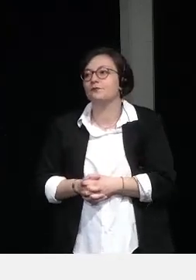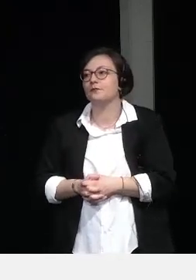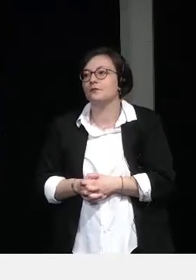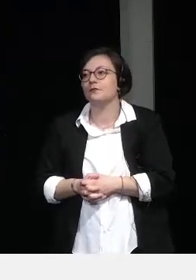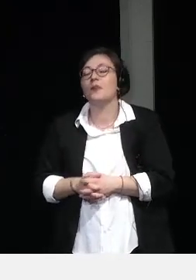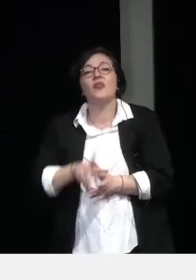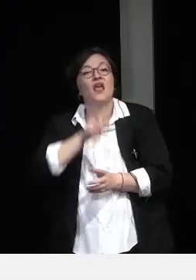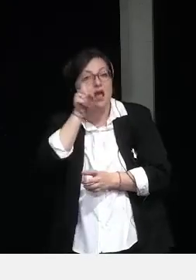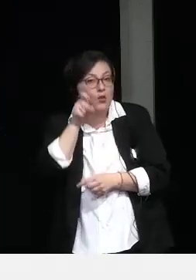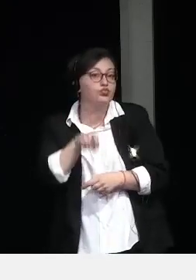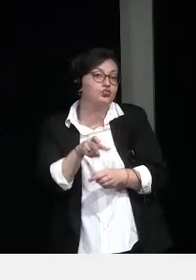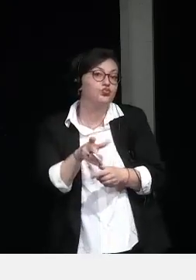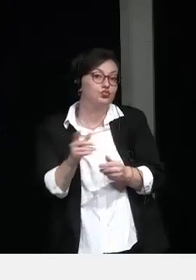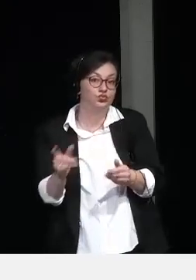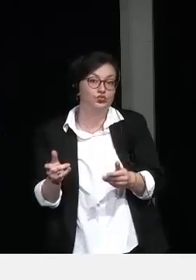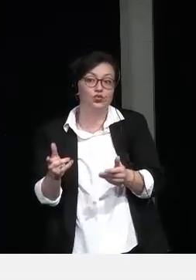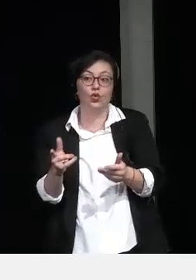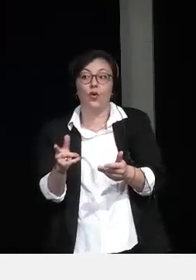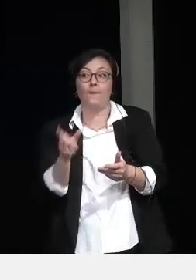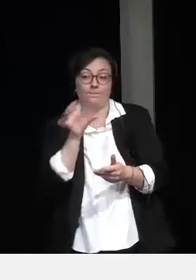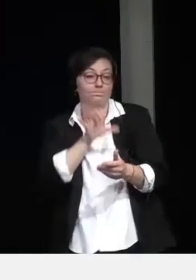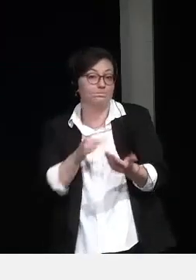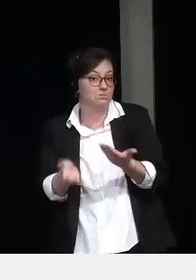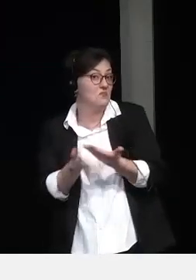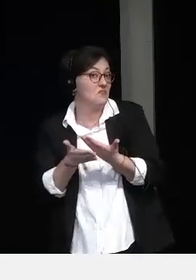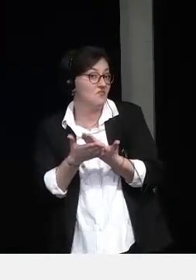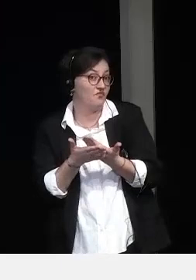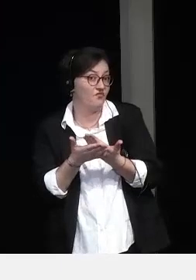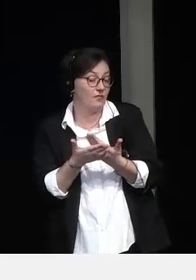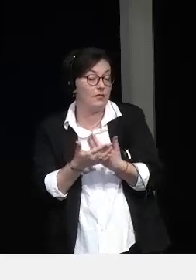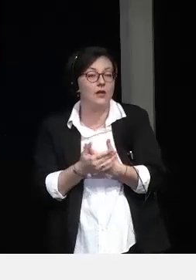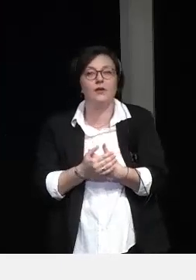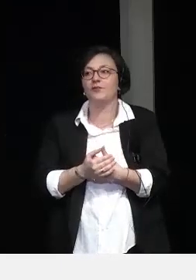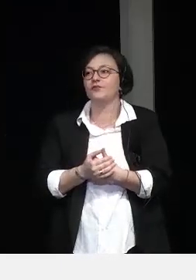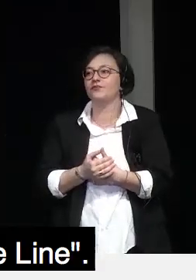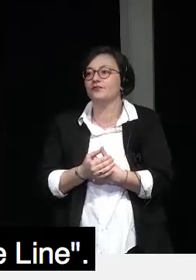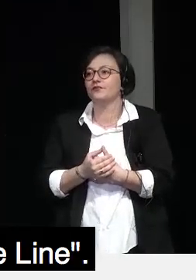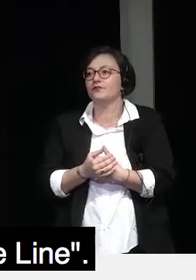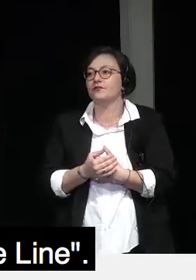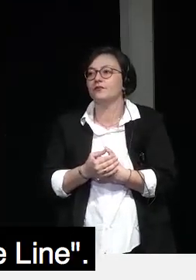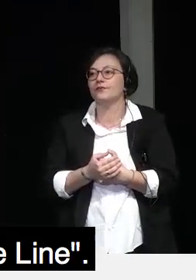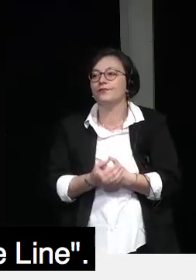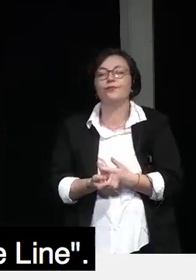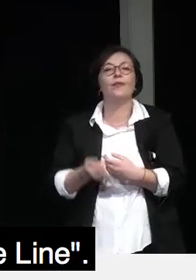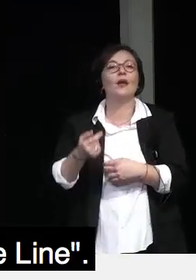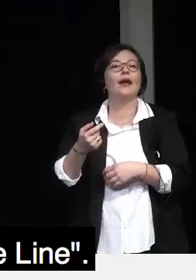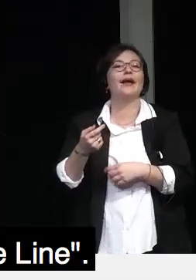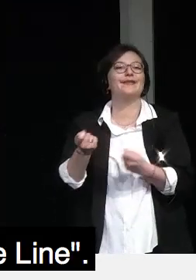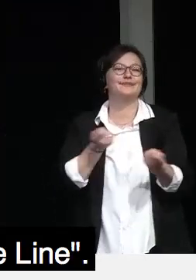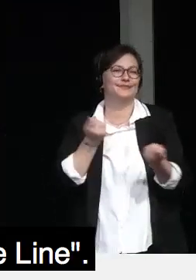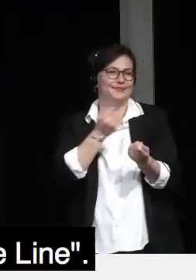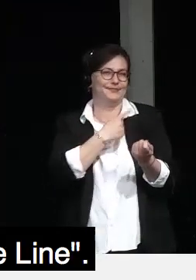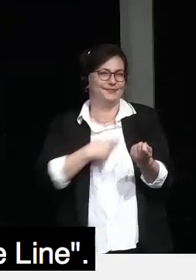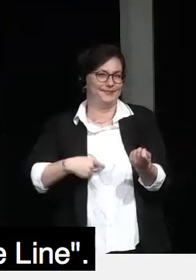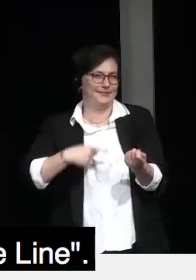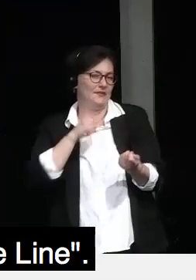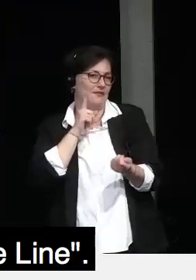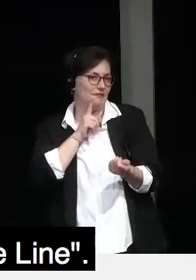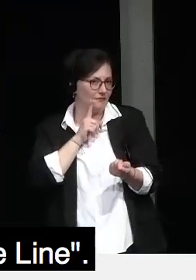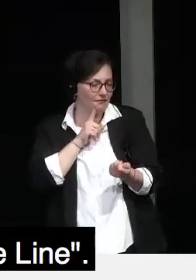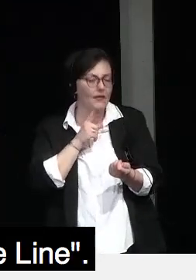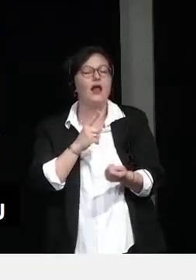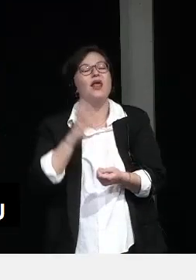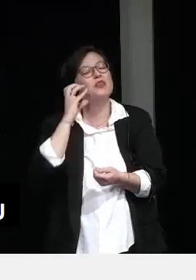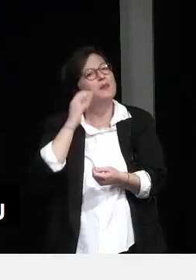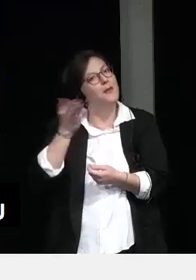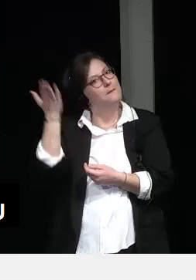Yeah. Indeed. I remember from last year, Catherine Babst, who presented this European program. It's worth checking online. It's called Identity on the